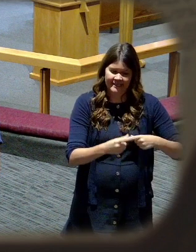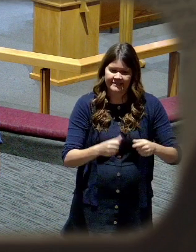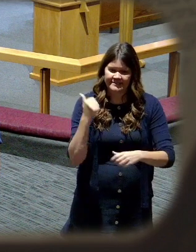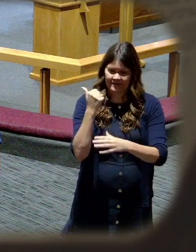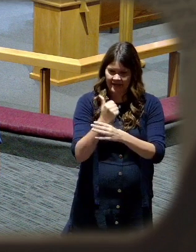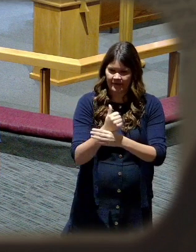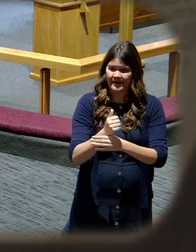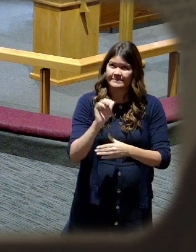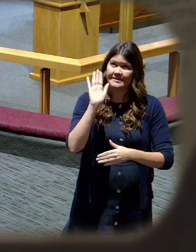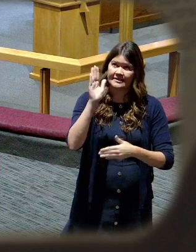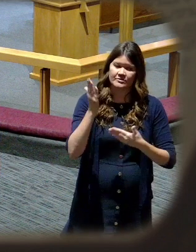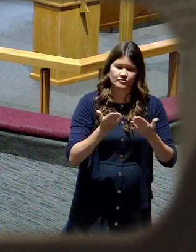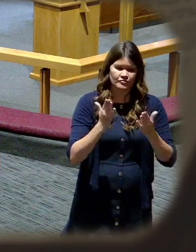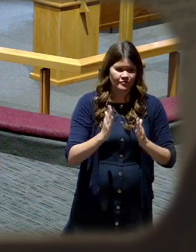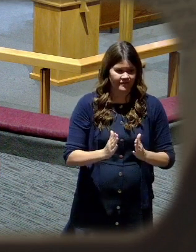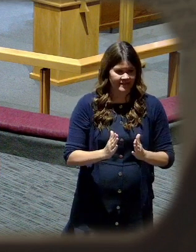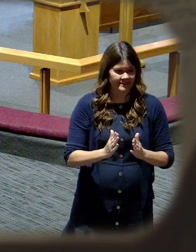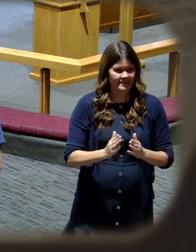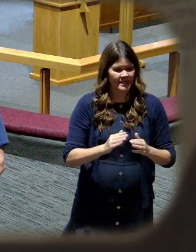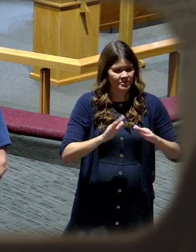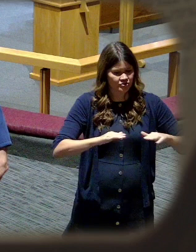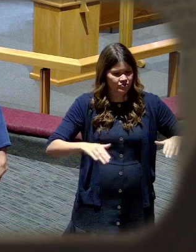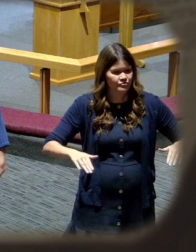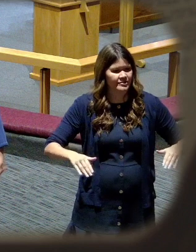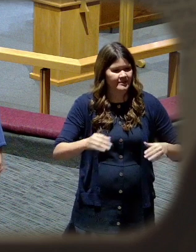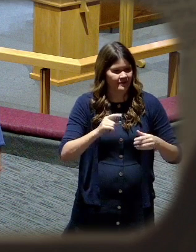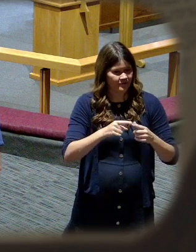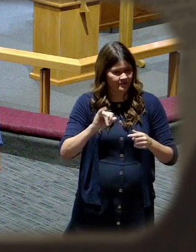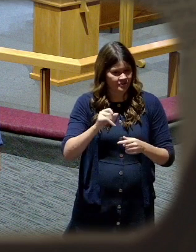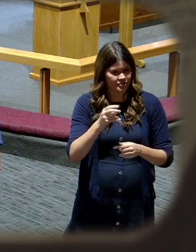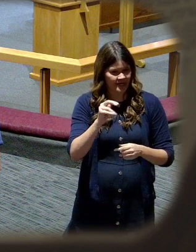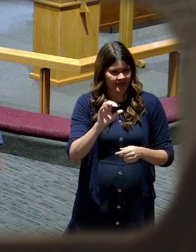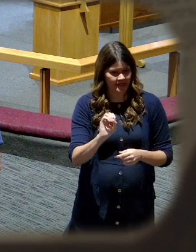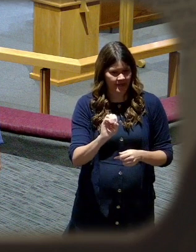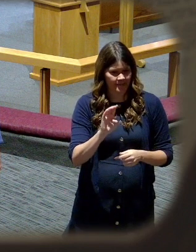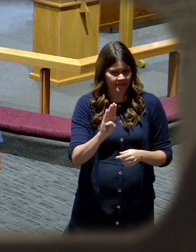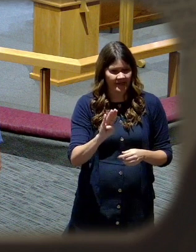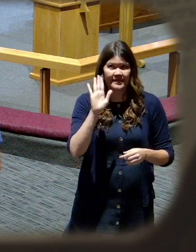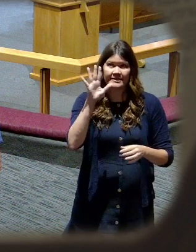servant, children of Jacob, his chosen ones. He is